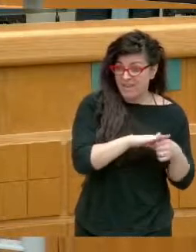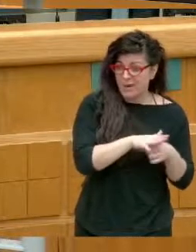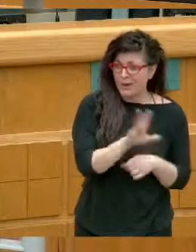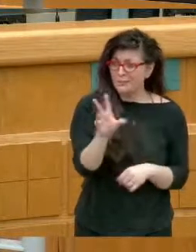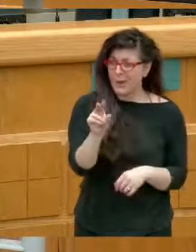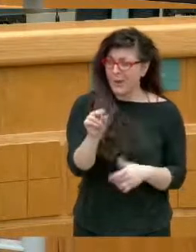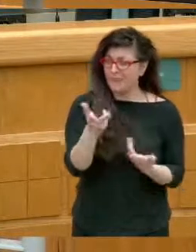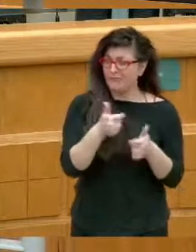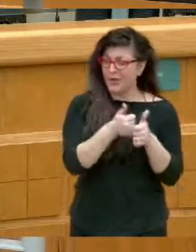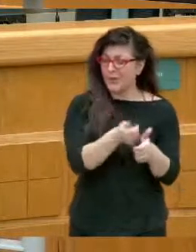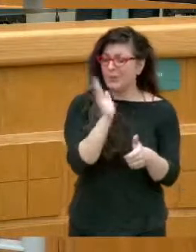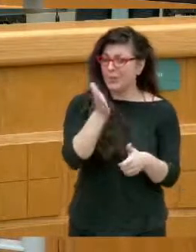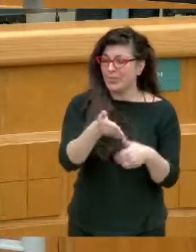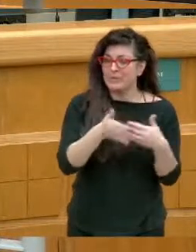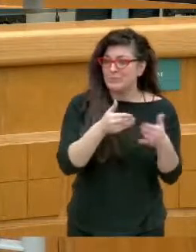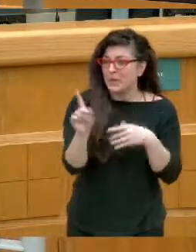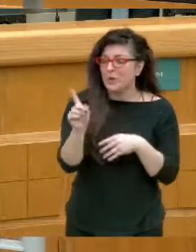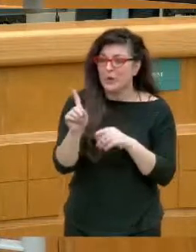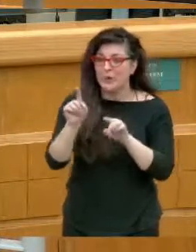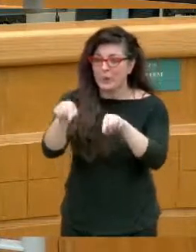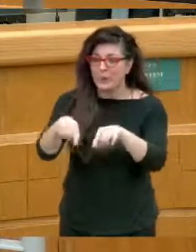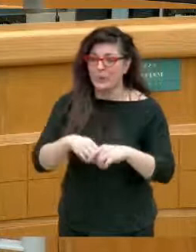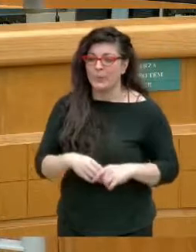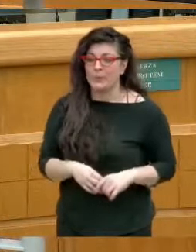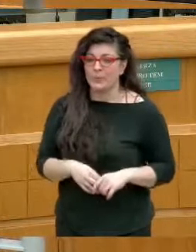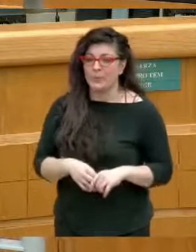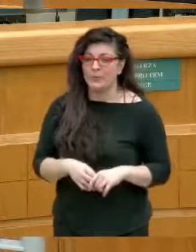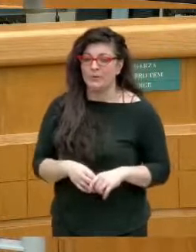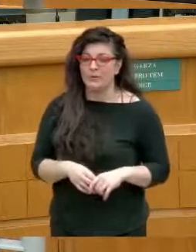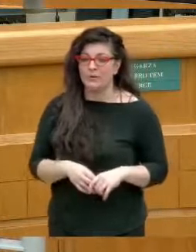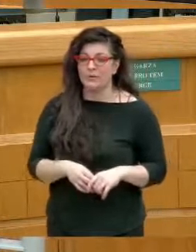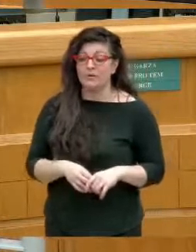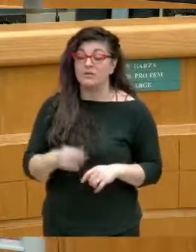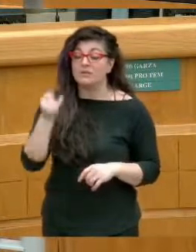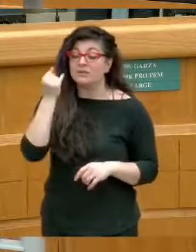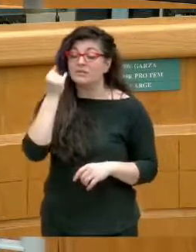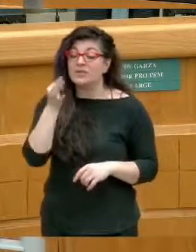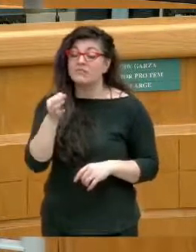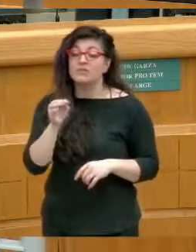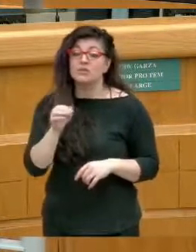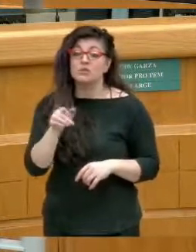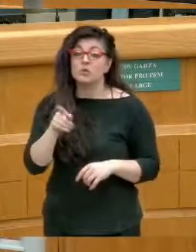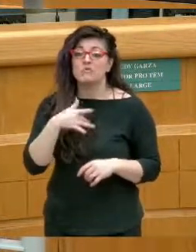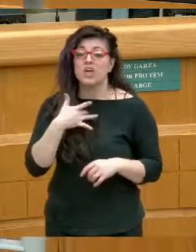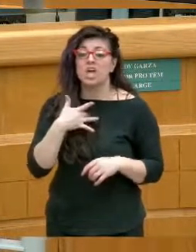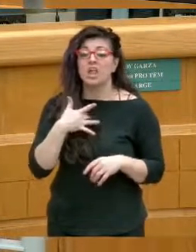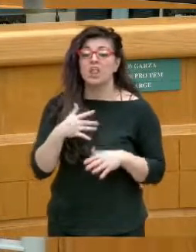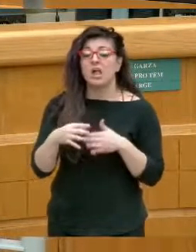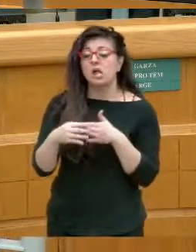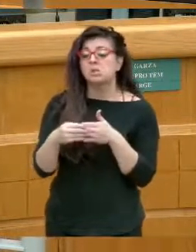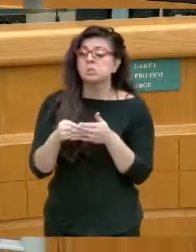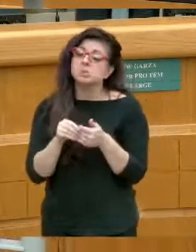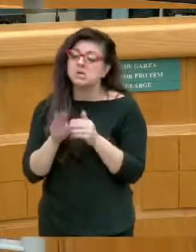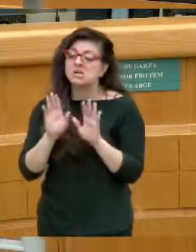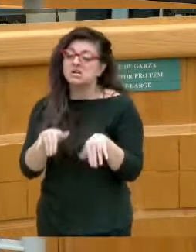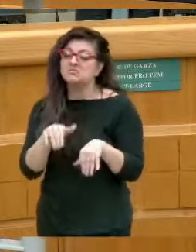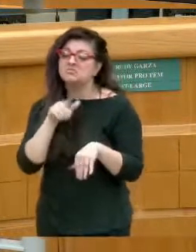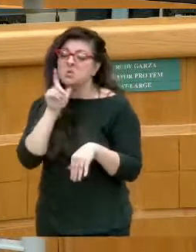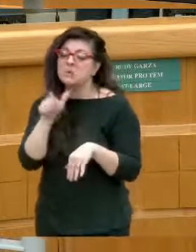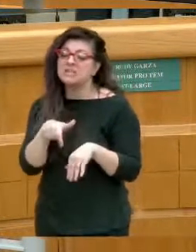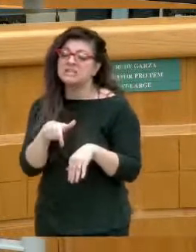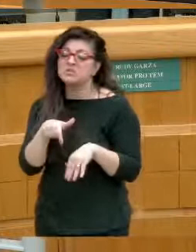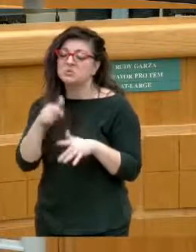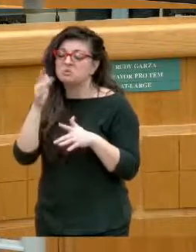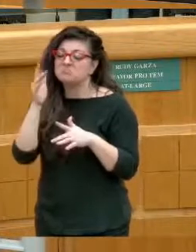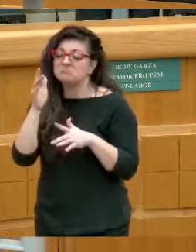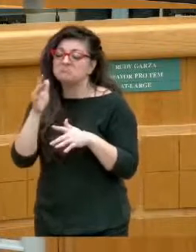you. And if there's a loophole in your social distancing policy, you need to find it before COVID-19 does.